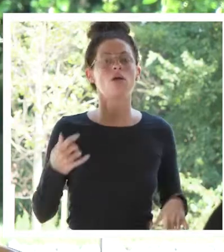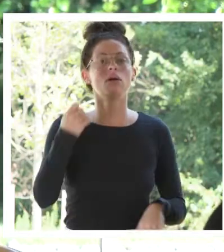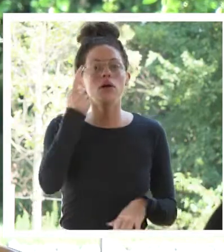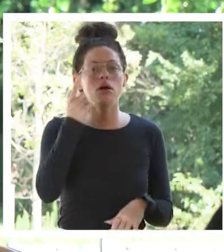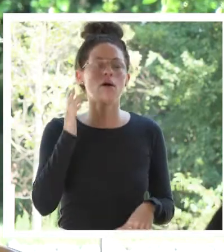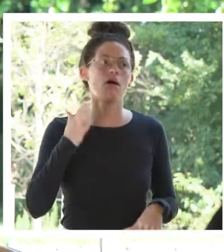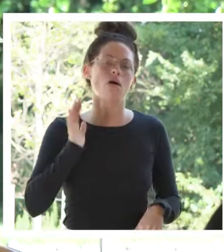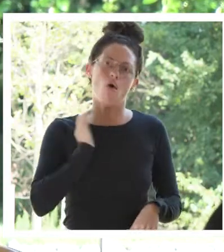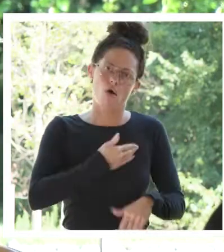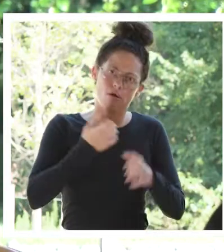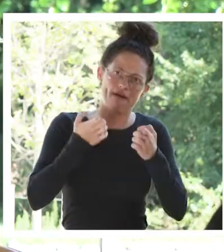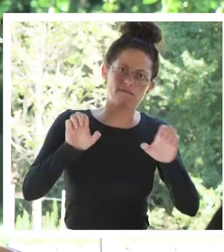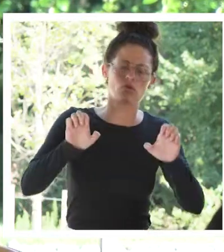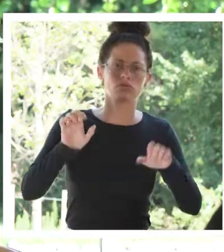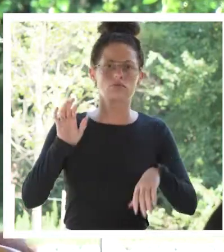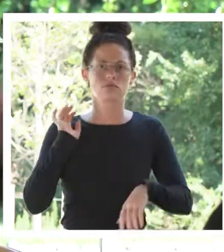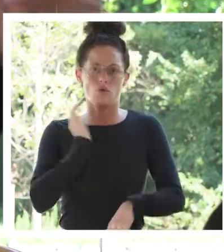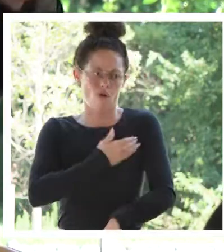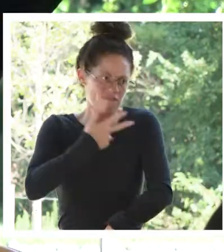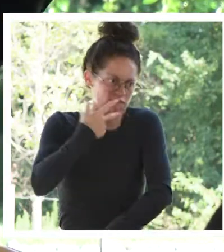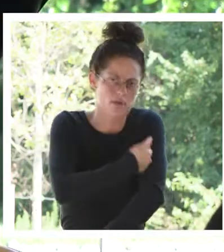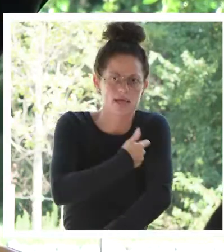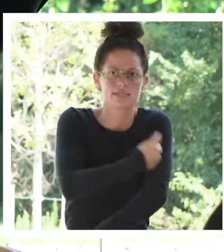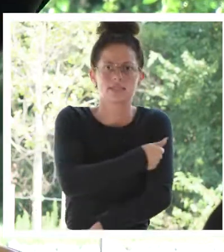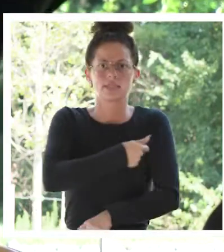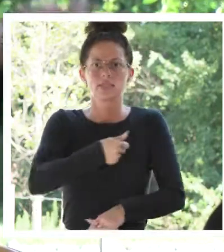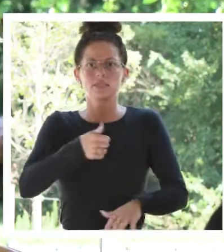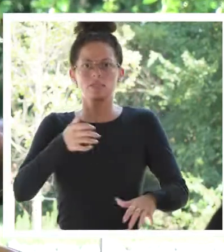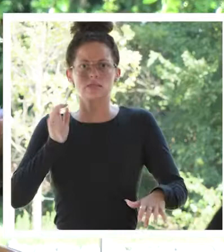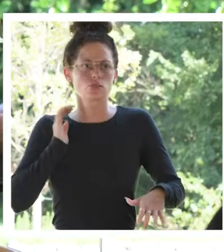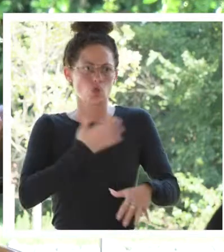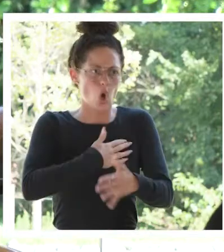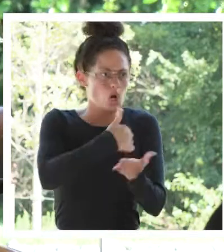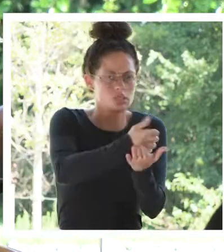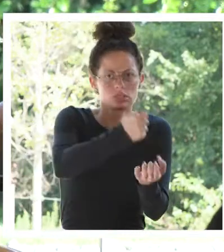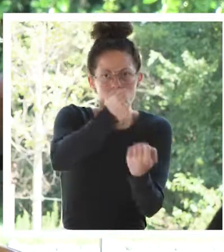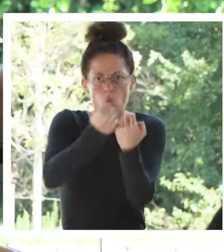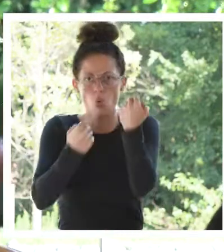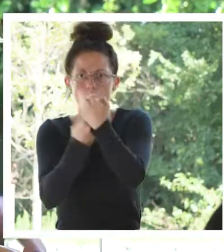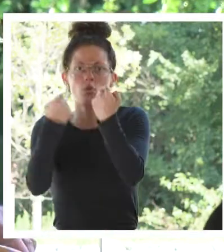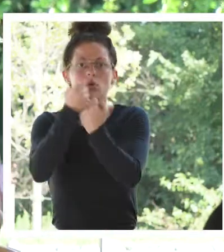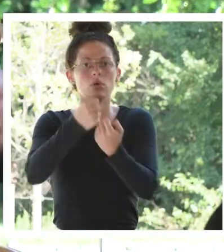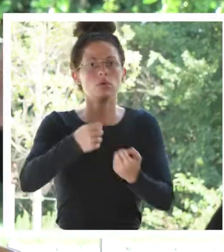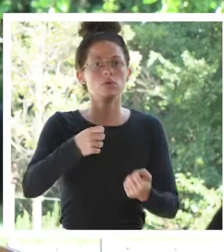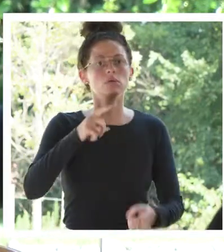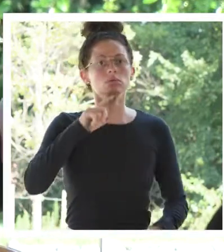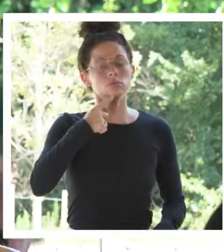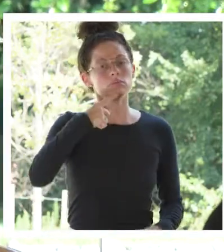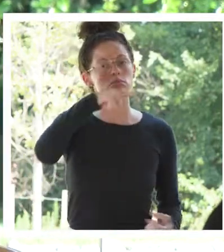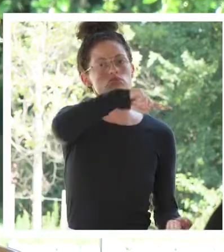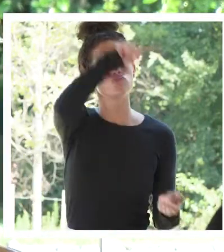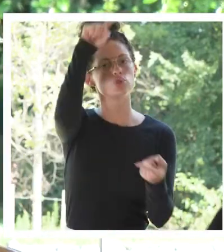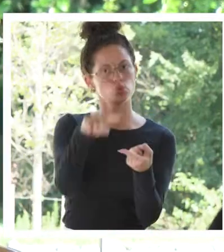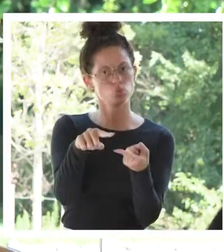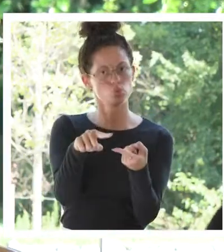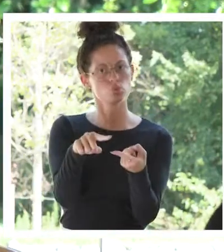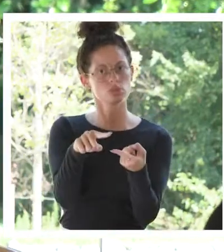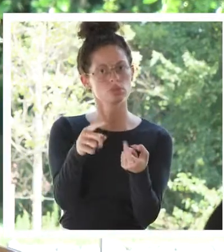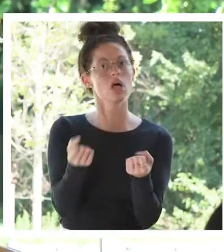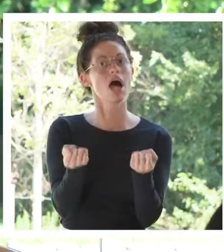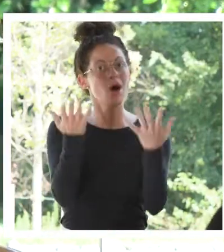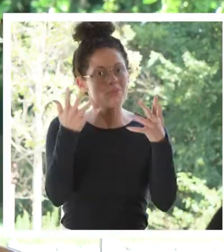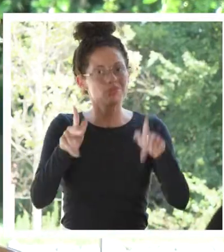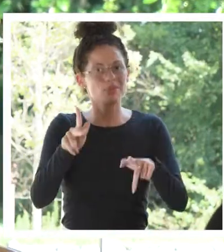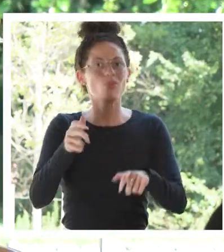because of the therapeutics, we have significantly reduced the number of people who are hospitalized and the